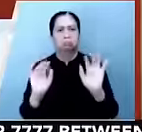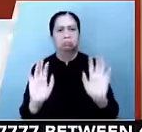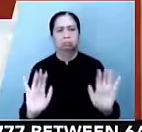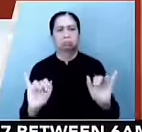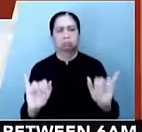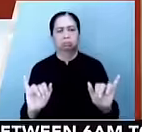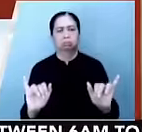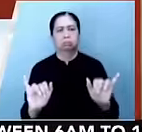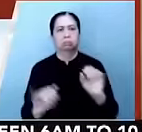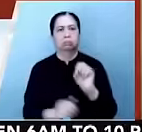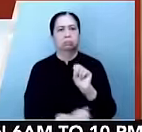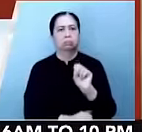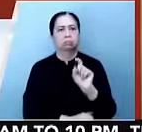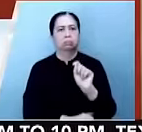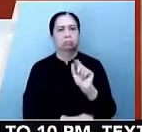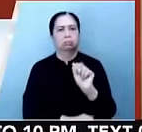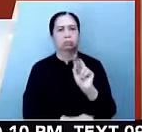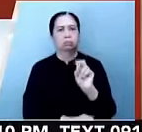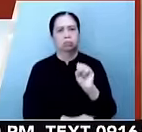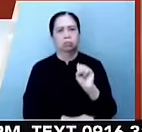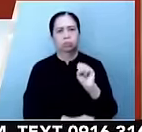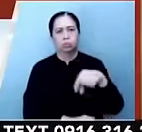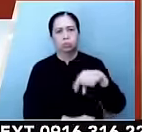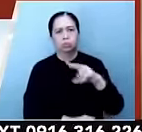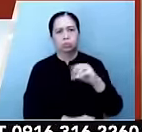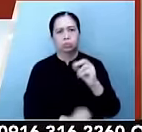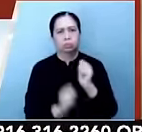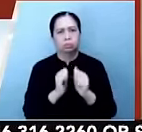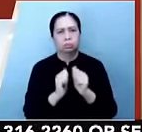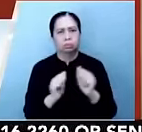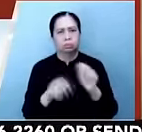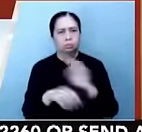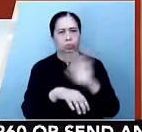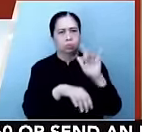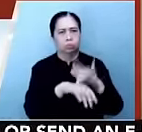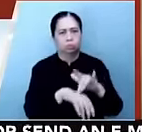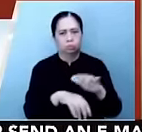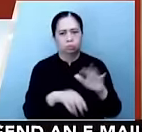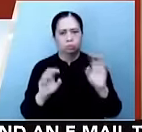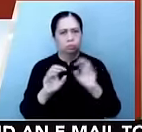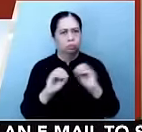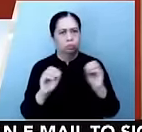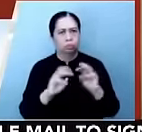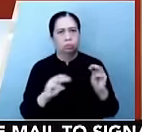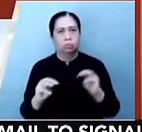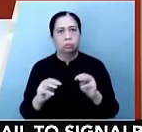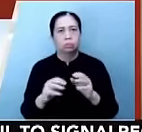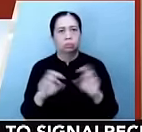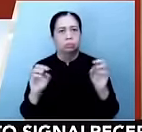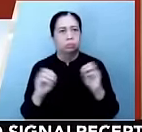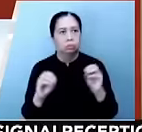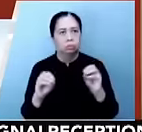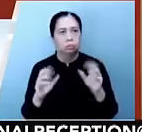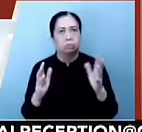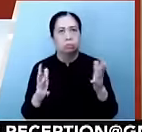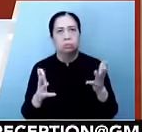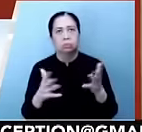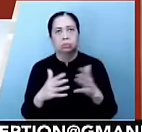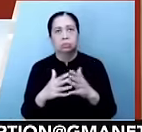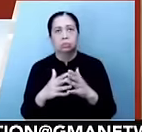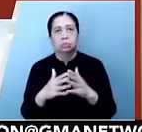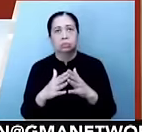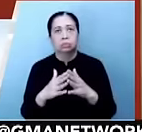That's the word, na walang galawan. No movement, no armed